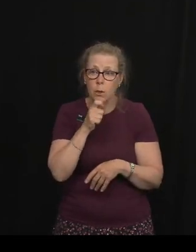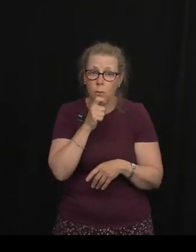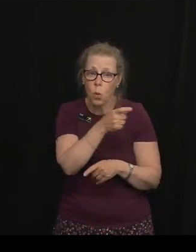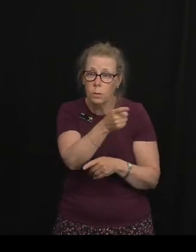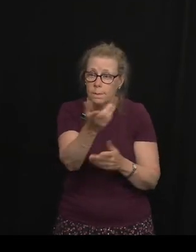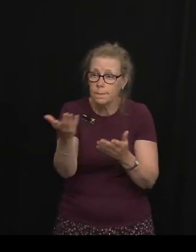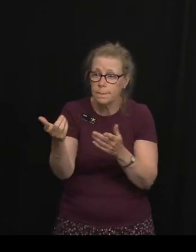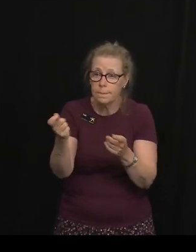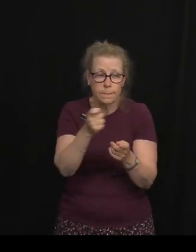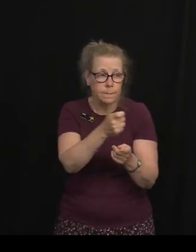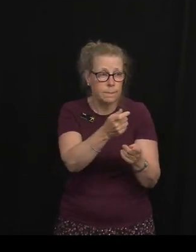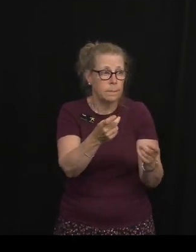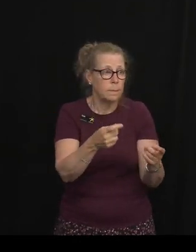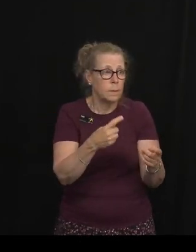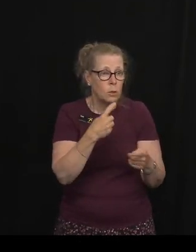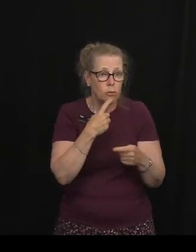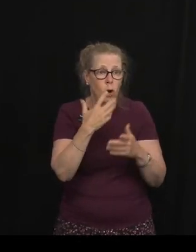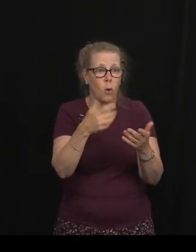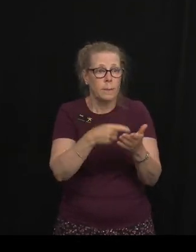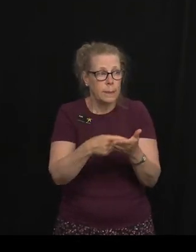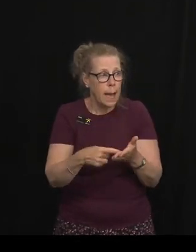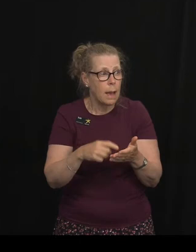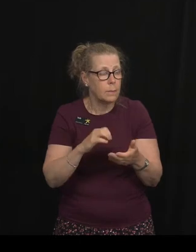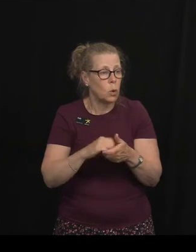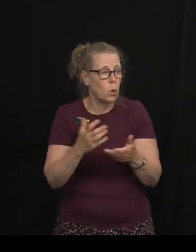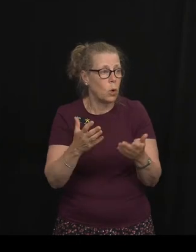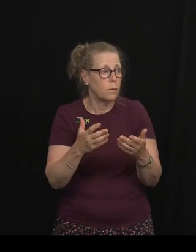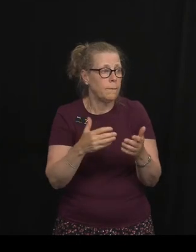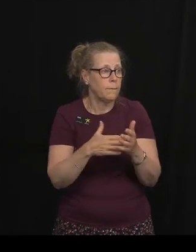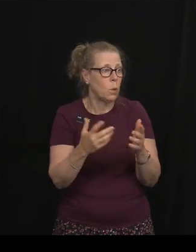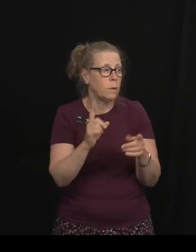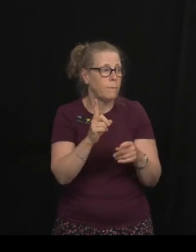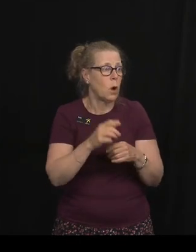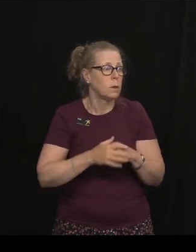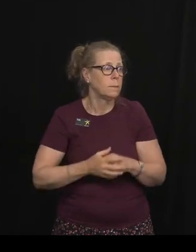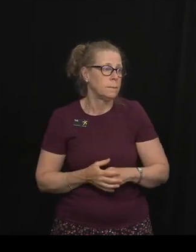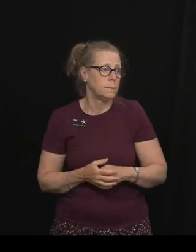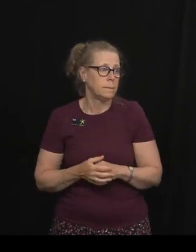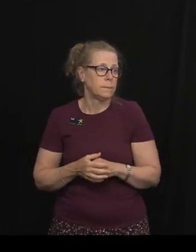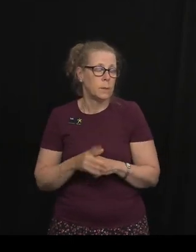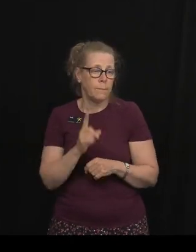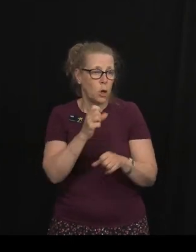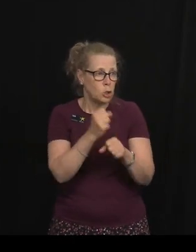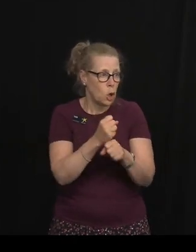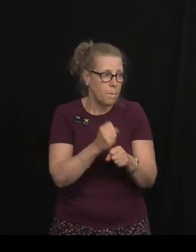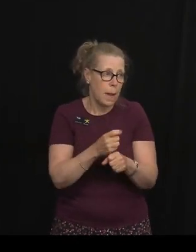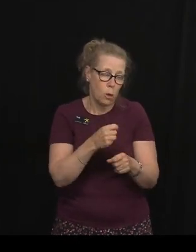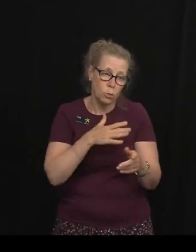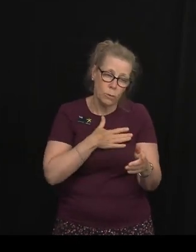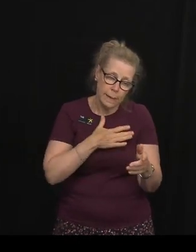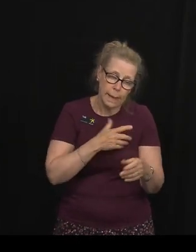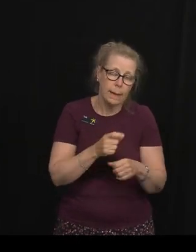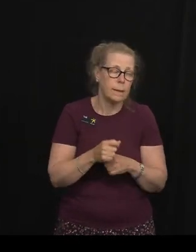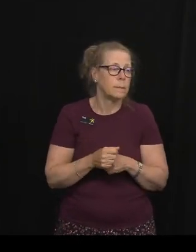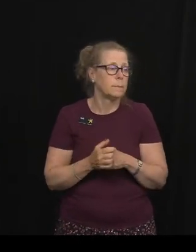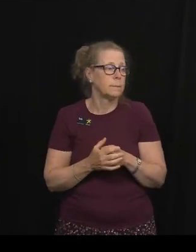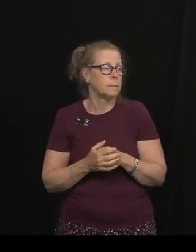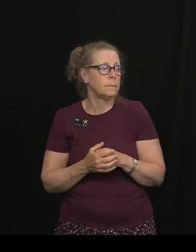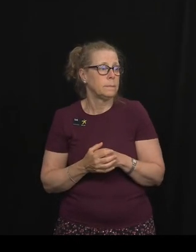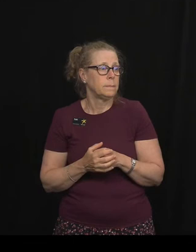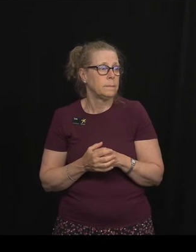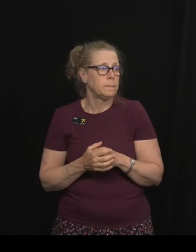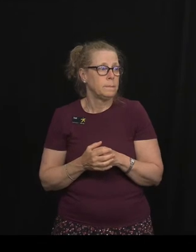And say your name and if you like where you're from or where you work, if you want. And just